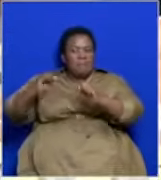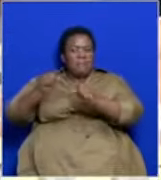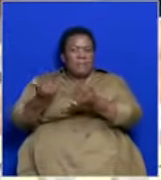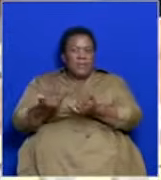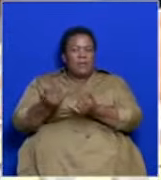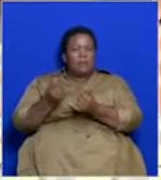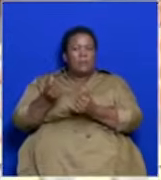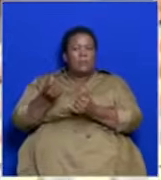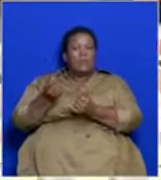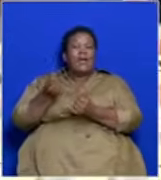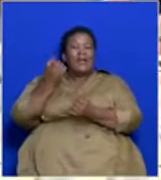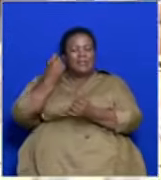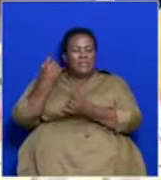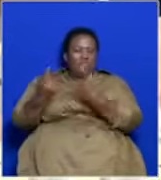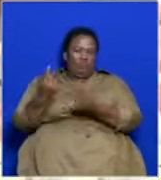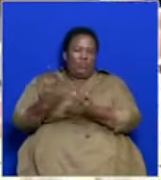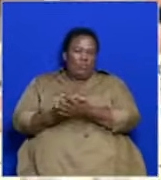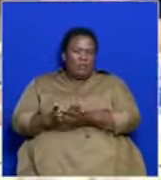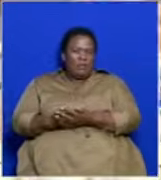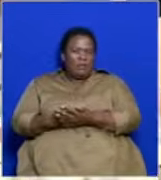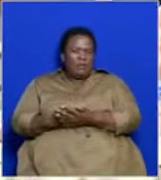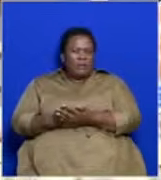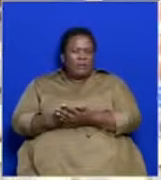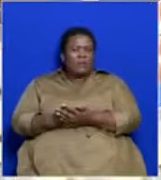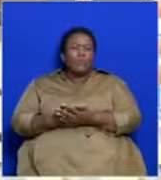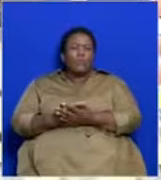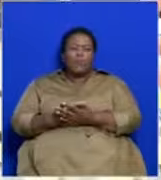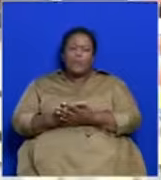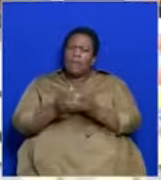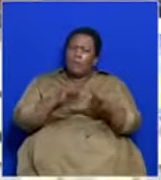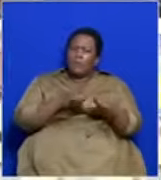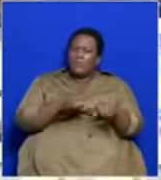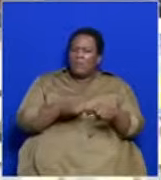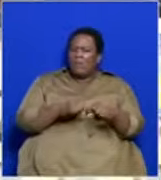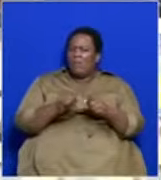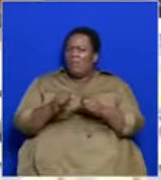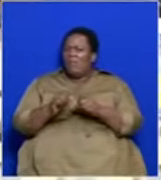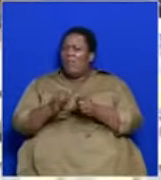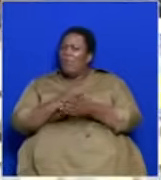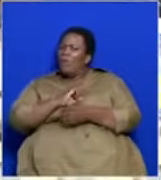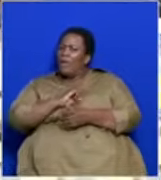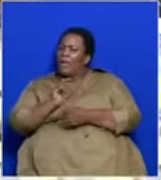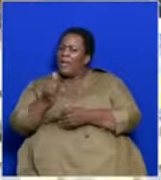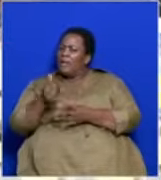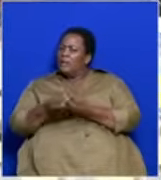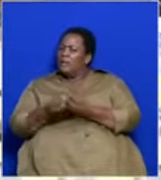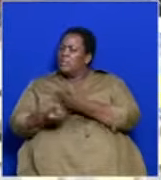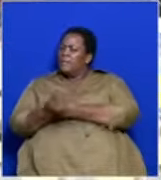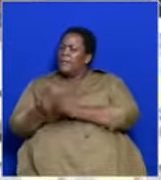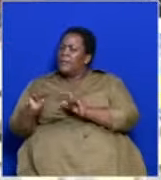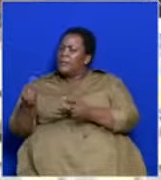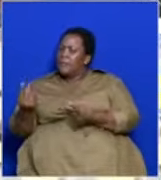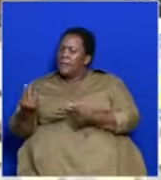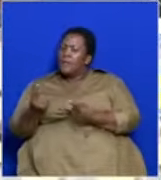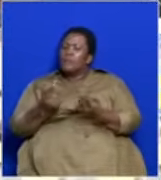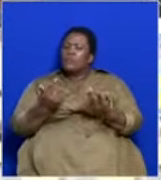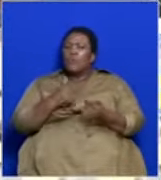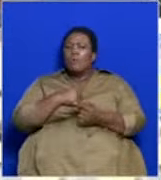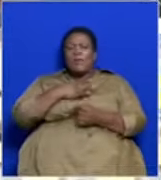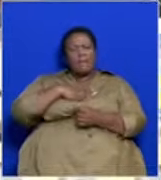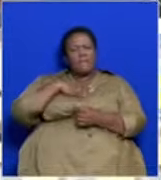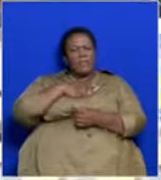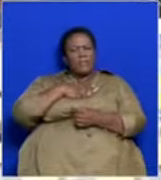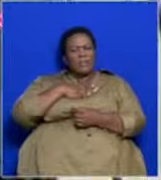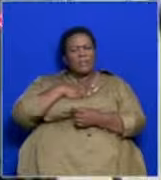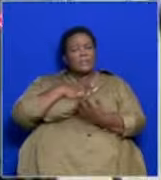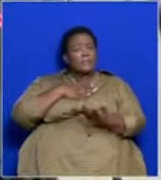of what is possible, what is doable, why certain things are not happening. It seems to me that it should be the kind of